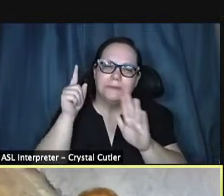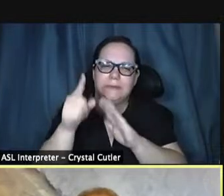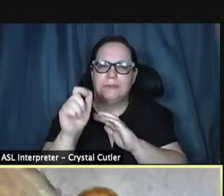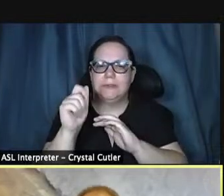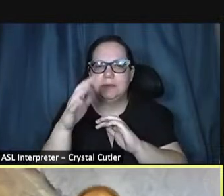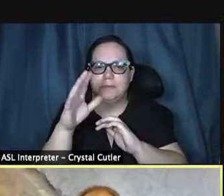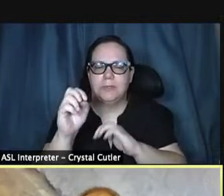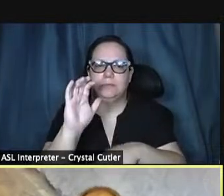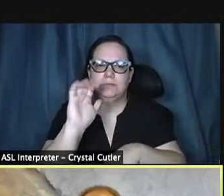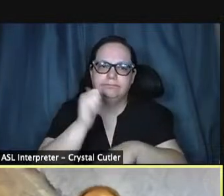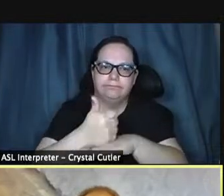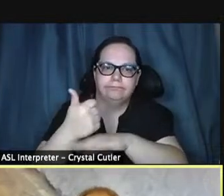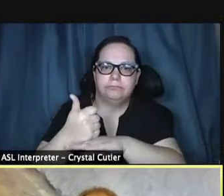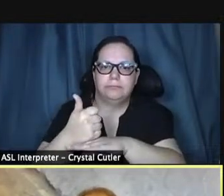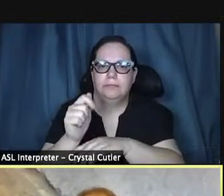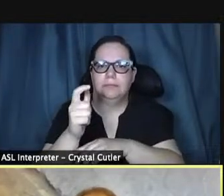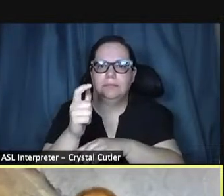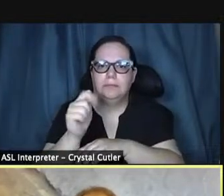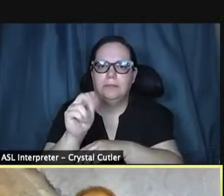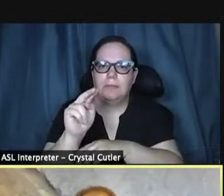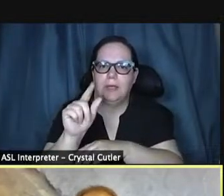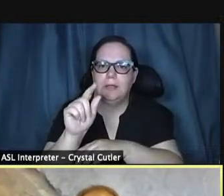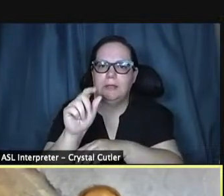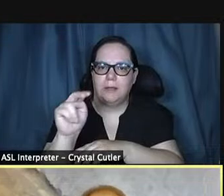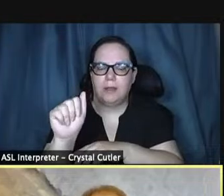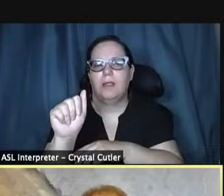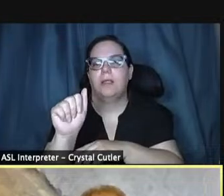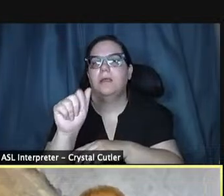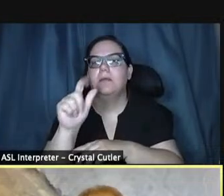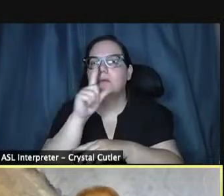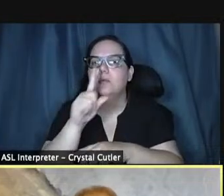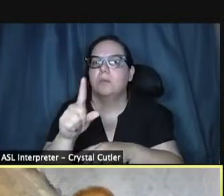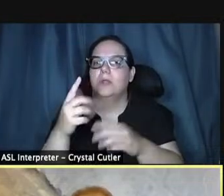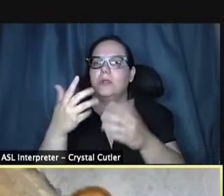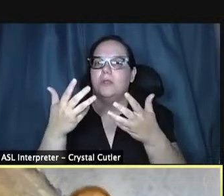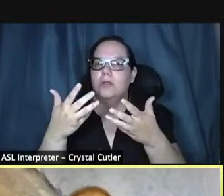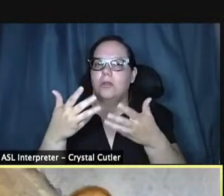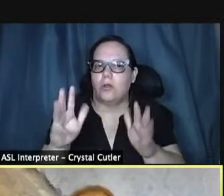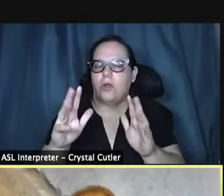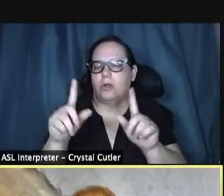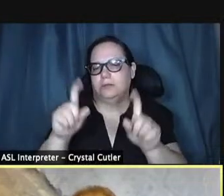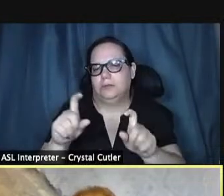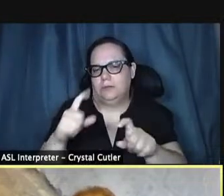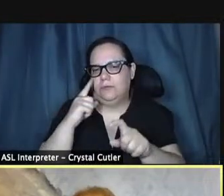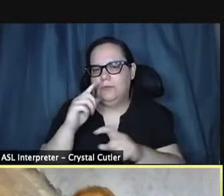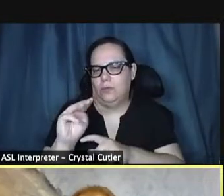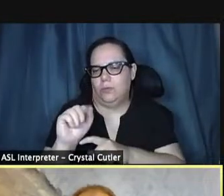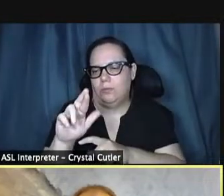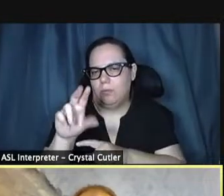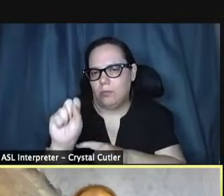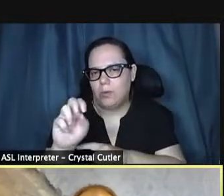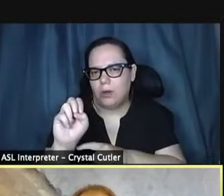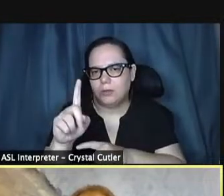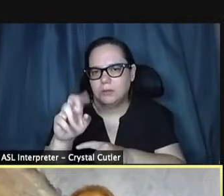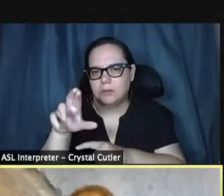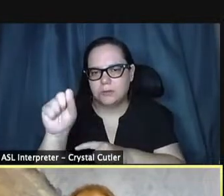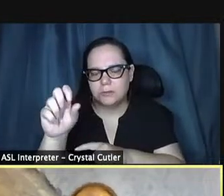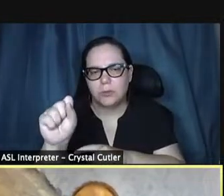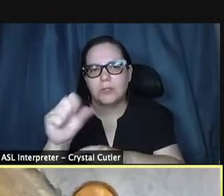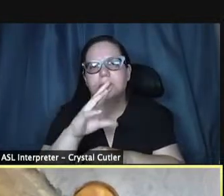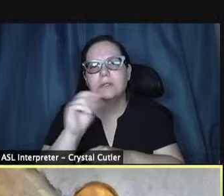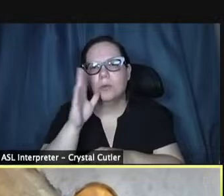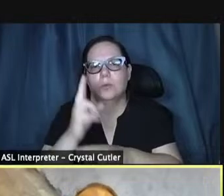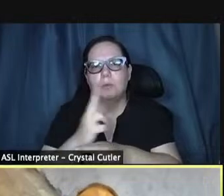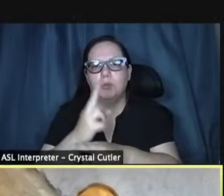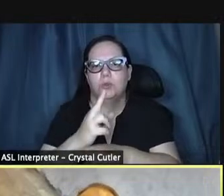England. It's already being tested with Mars Express at one of our other missions, and it will be used to support the